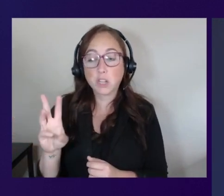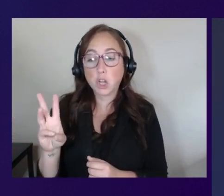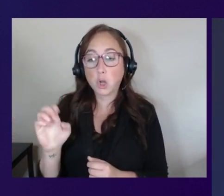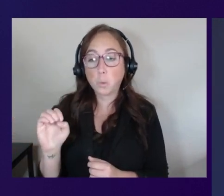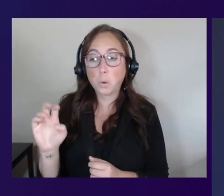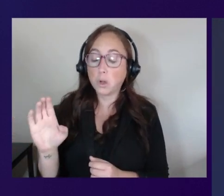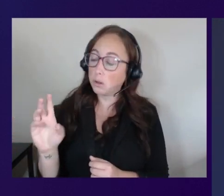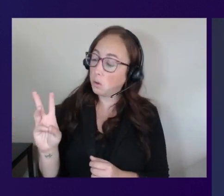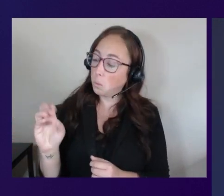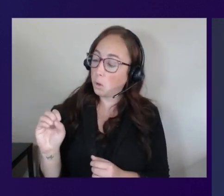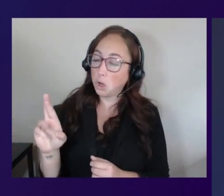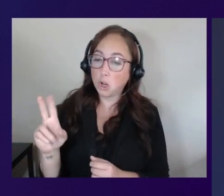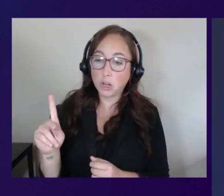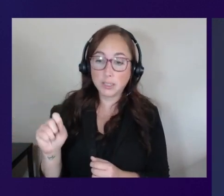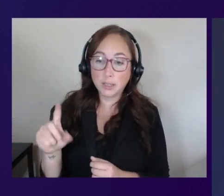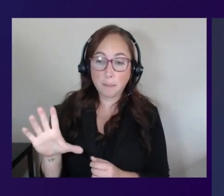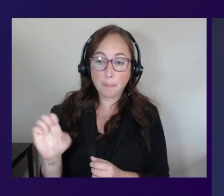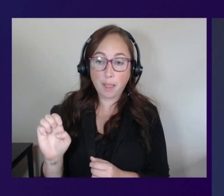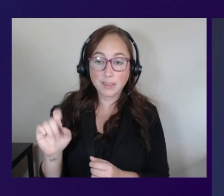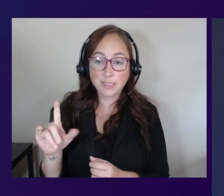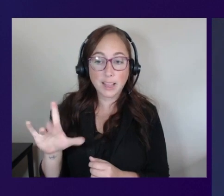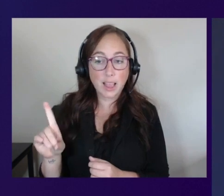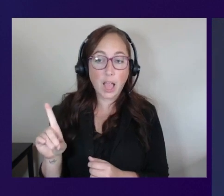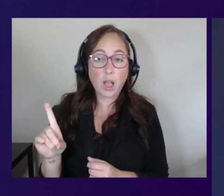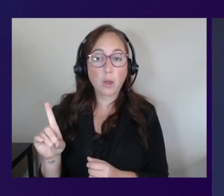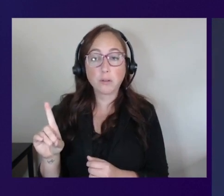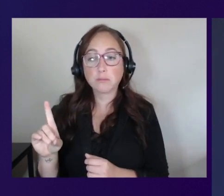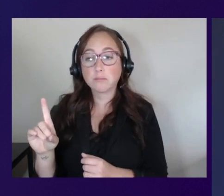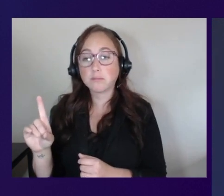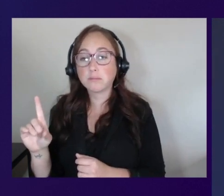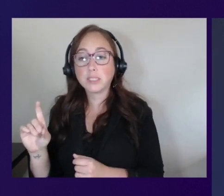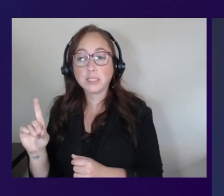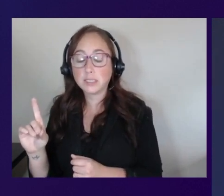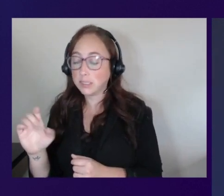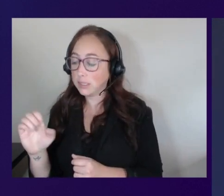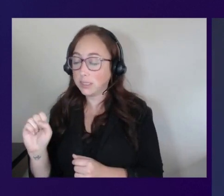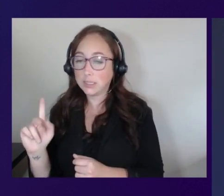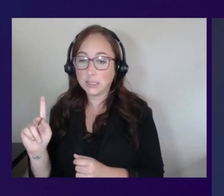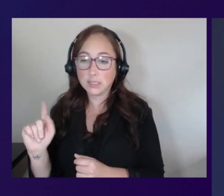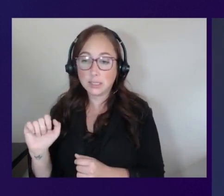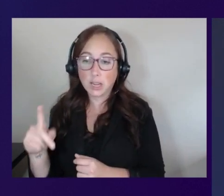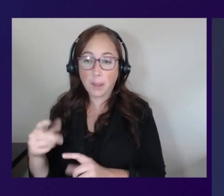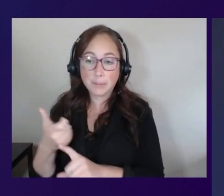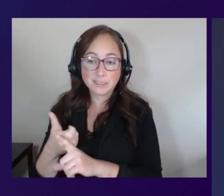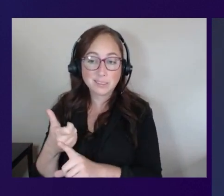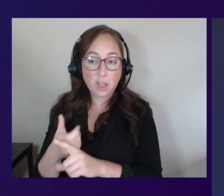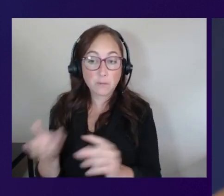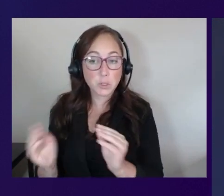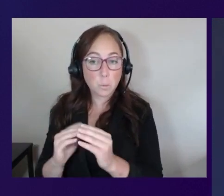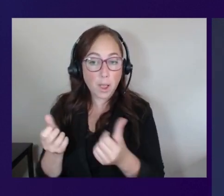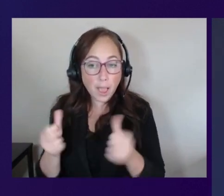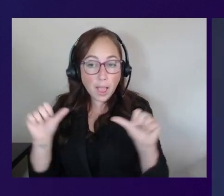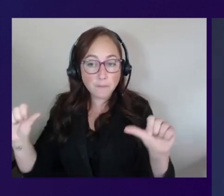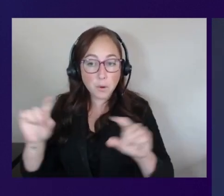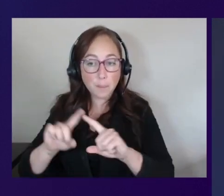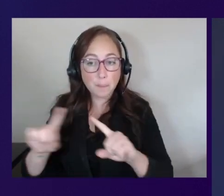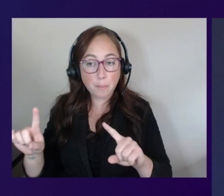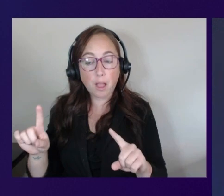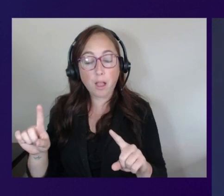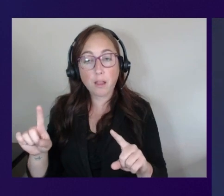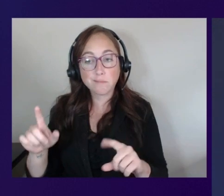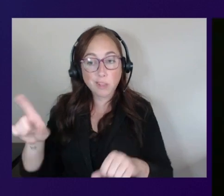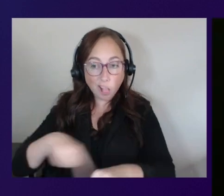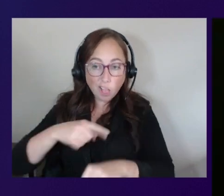Cloud Desktops itself. There's a little bit more effort to it, but then it becomes less effort longer term